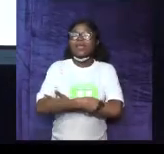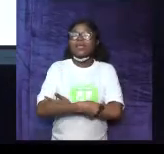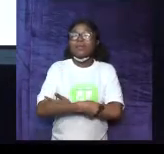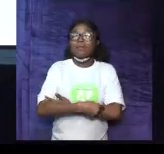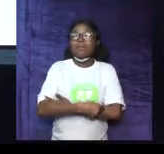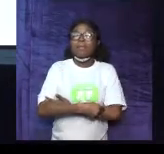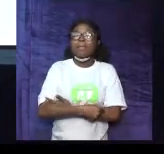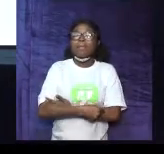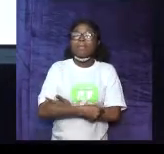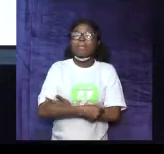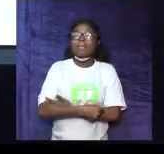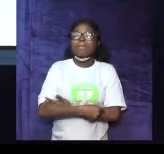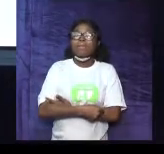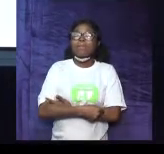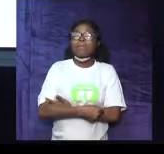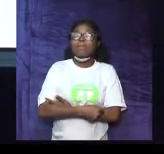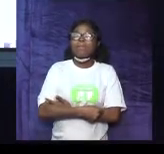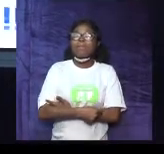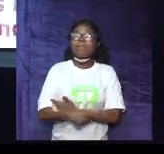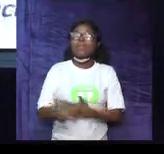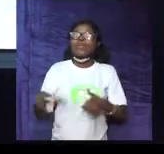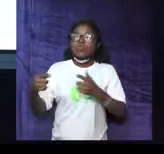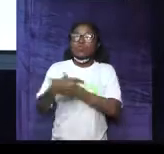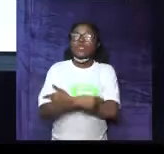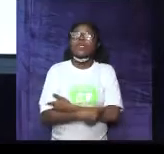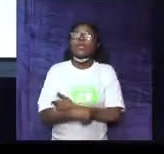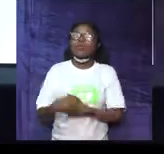there. Today,